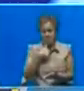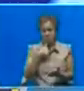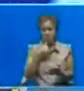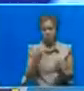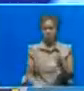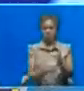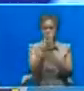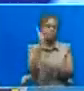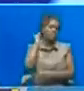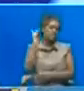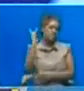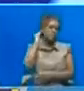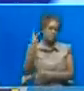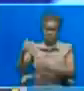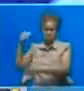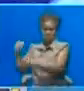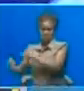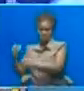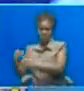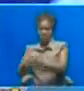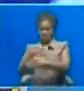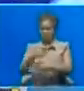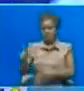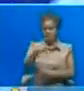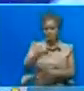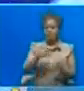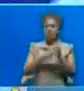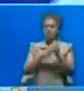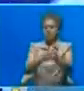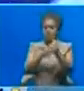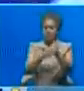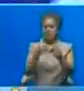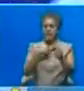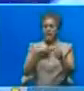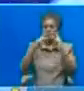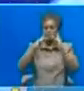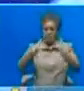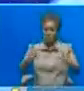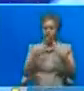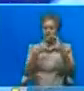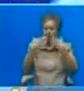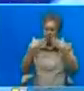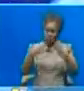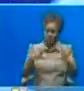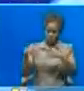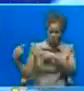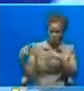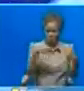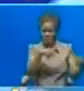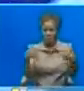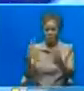of the areas along the Kisii-Transmara border. This is after local leaders spearheaded peace talks to end long-standing